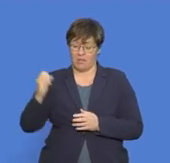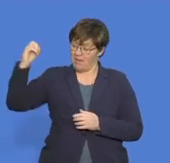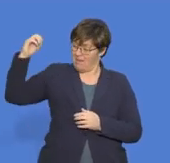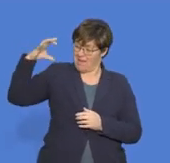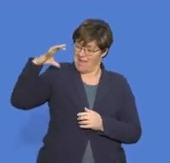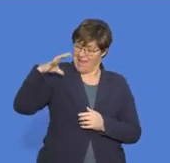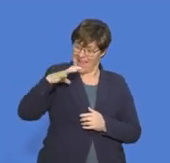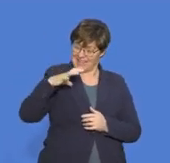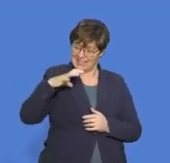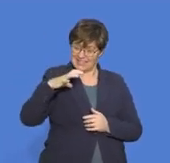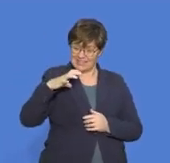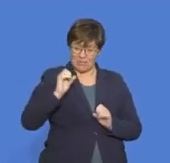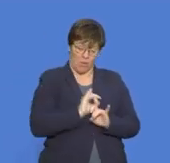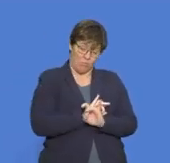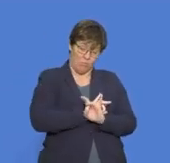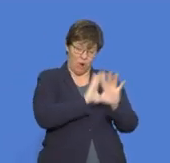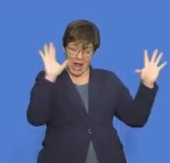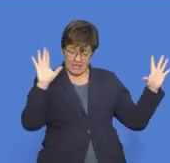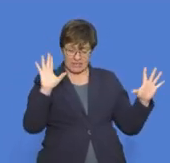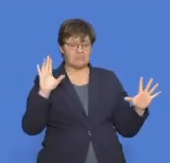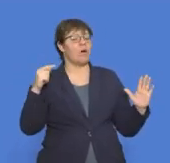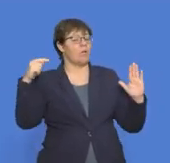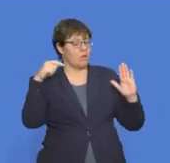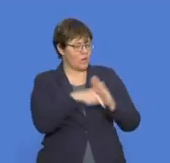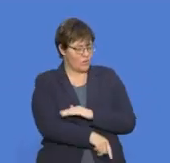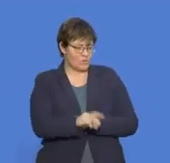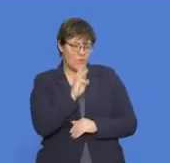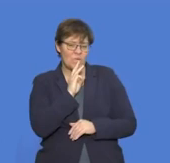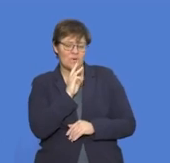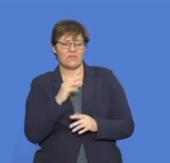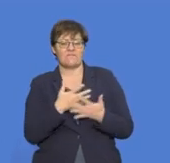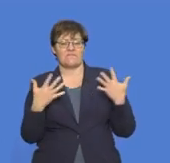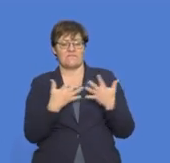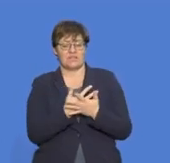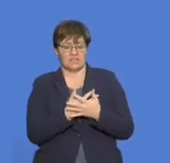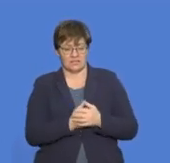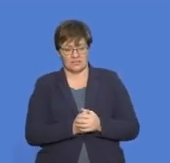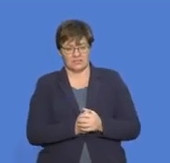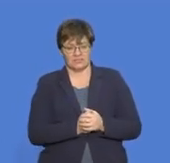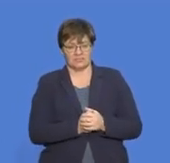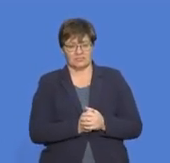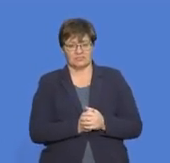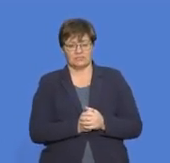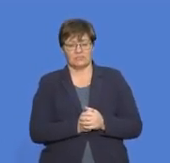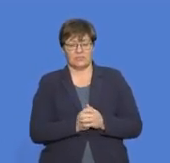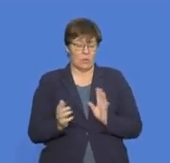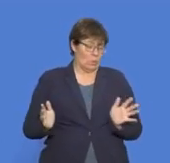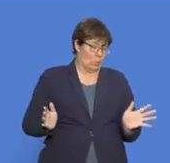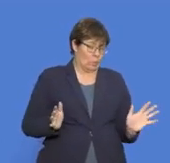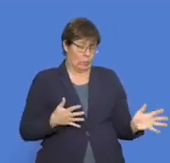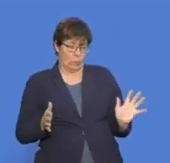Light intensity. If it's brighter, do plants lose water more quickly? If